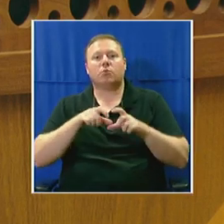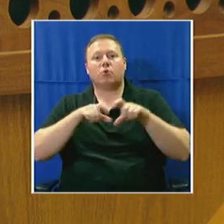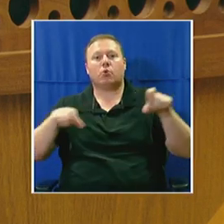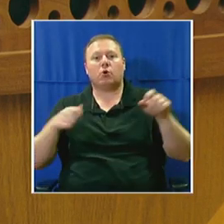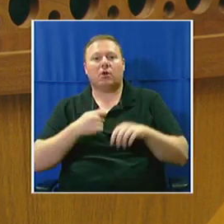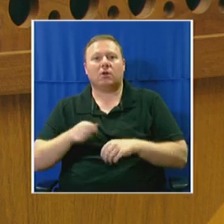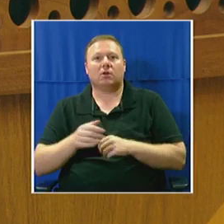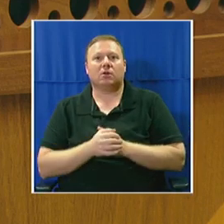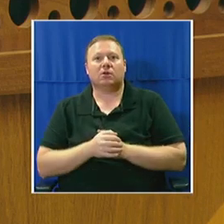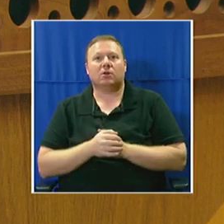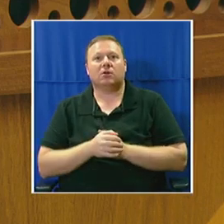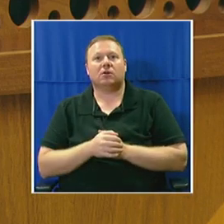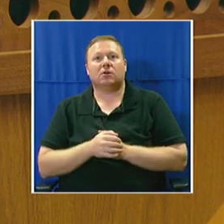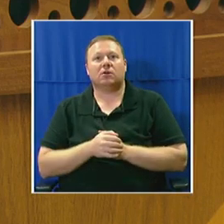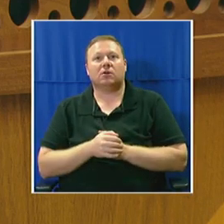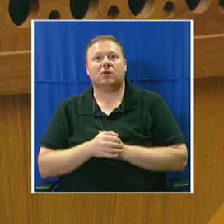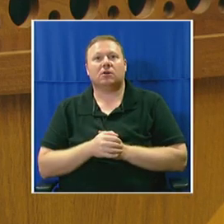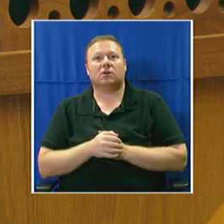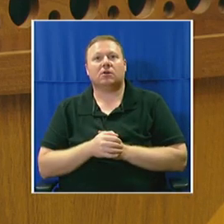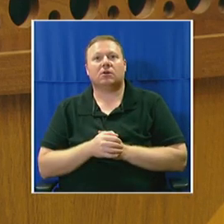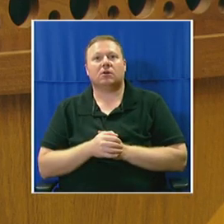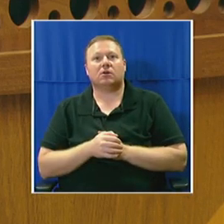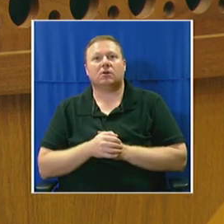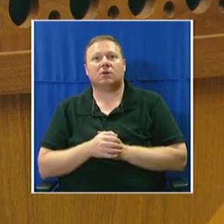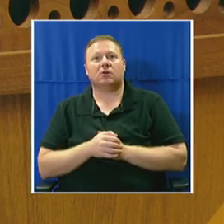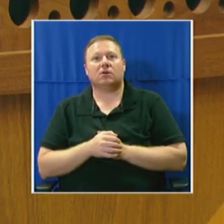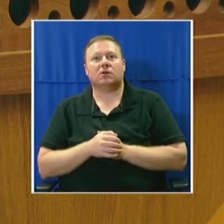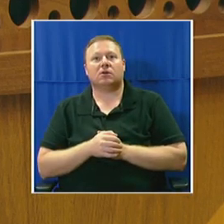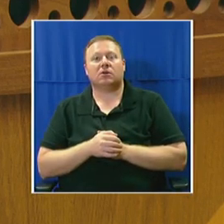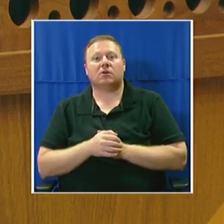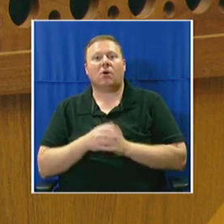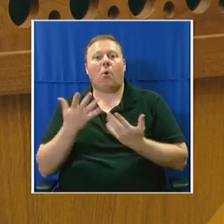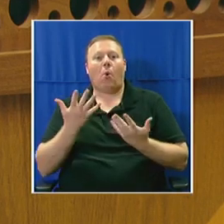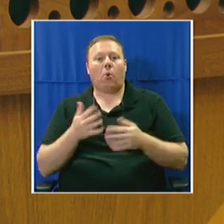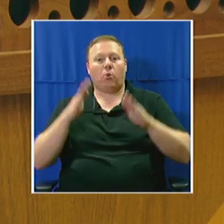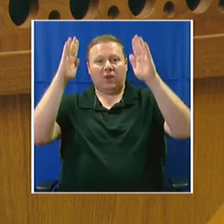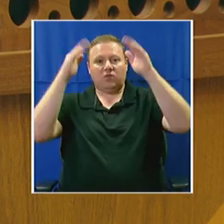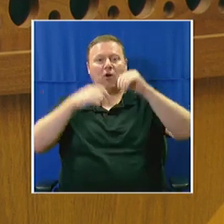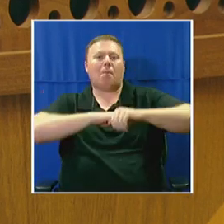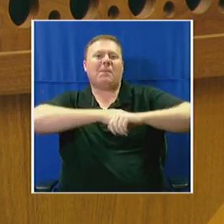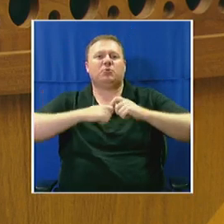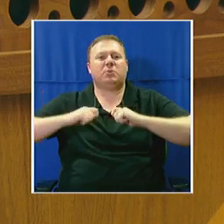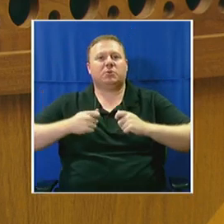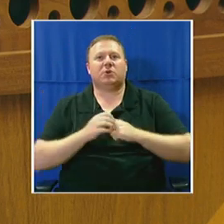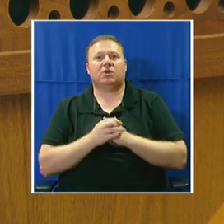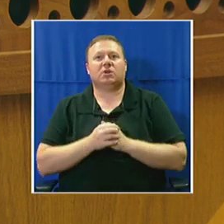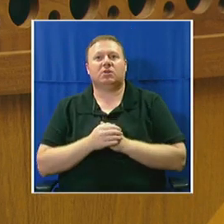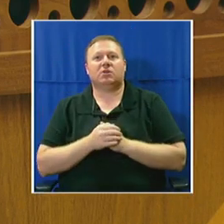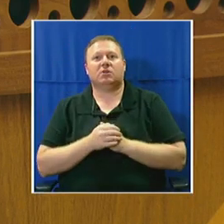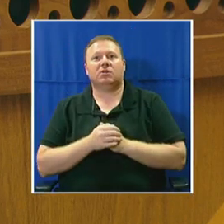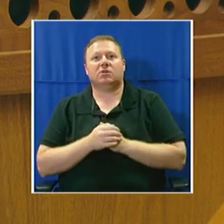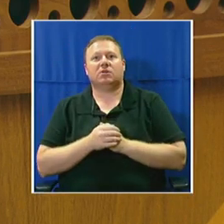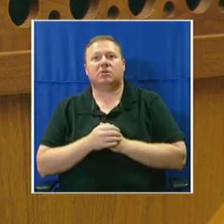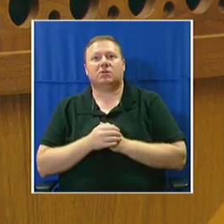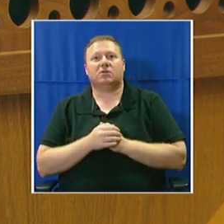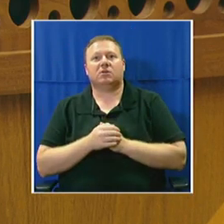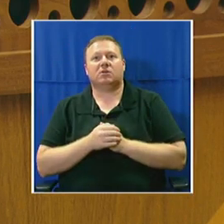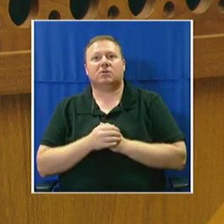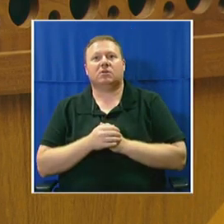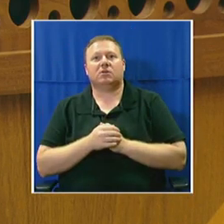hearing my teacher tried to cut my penis with the scissors he would hit us in our private parts with his hands